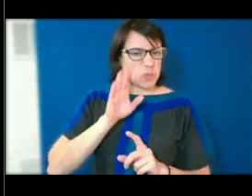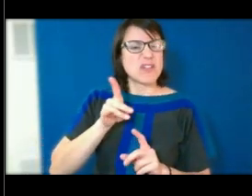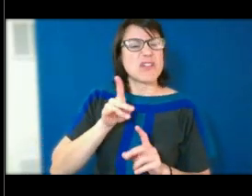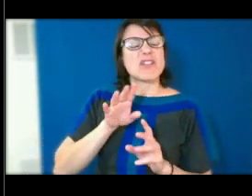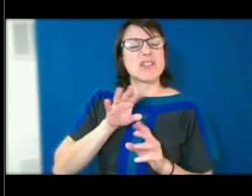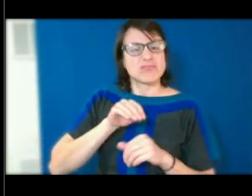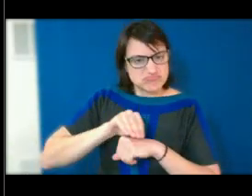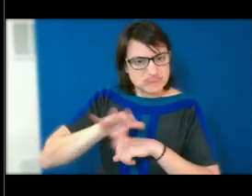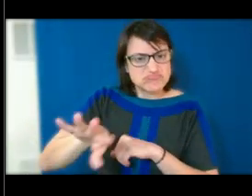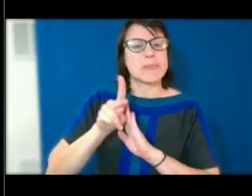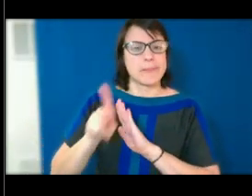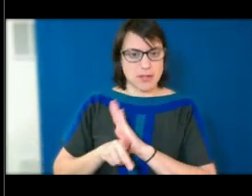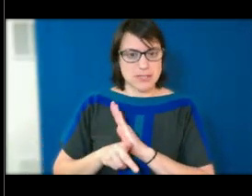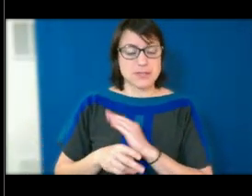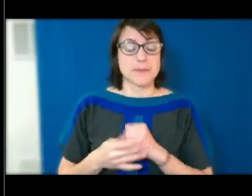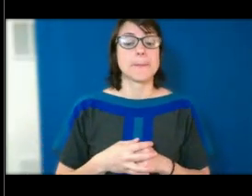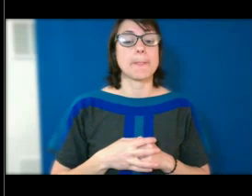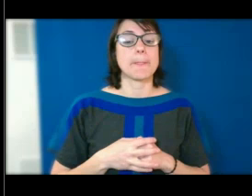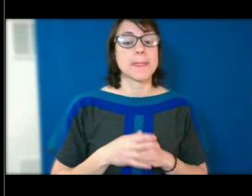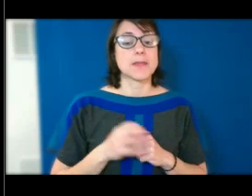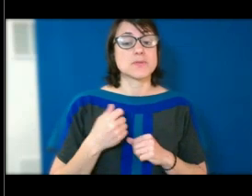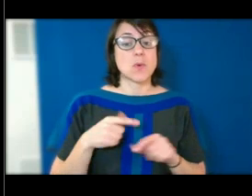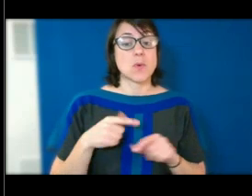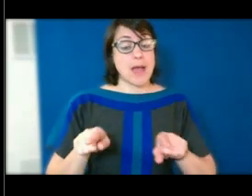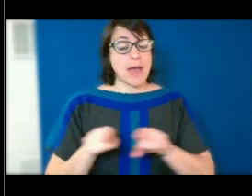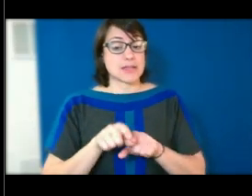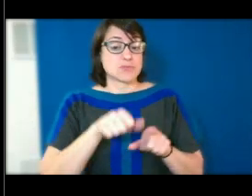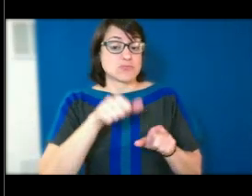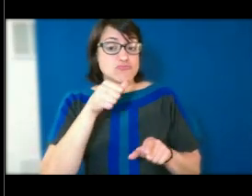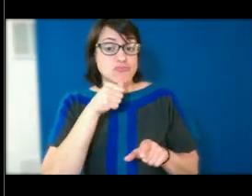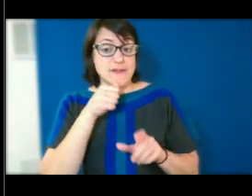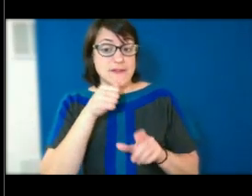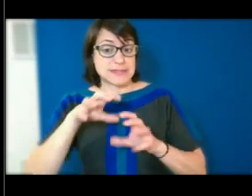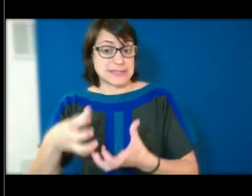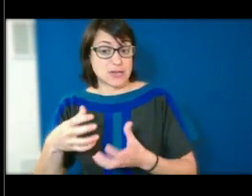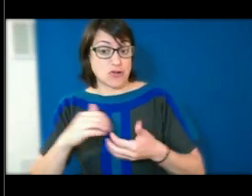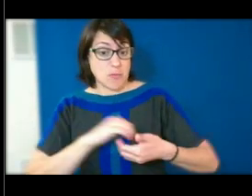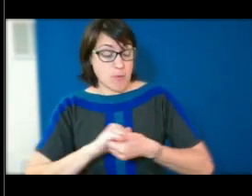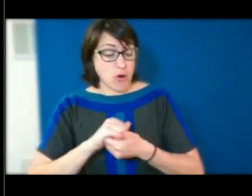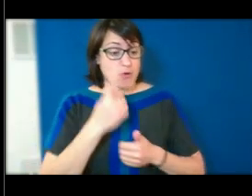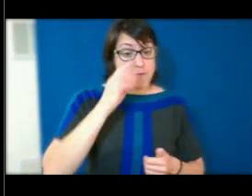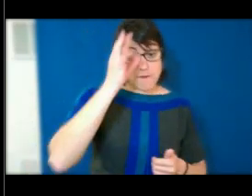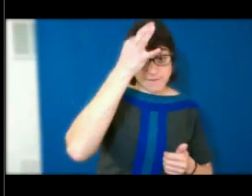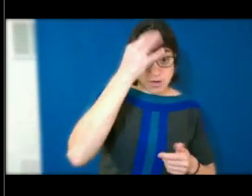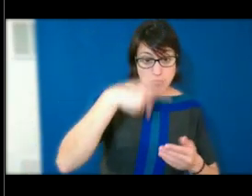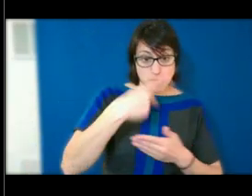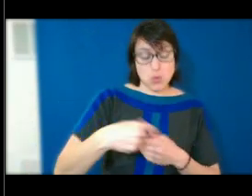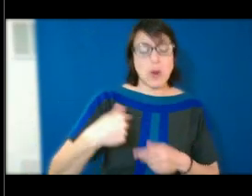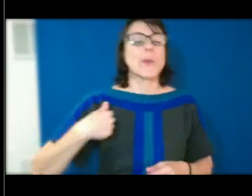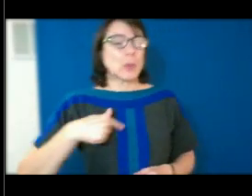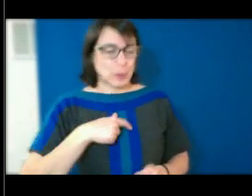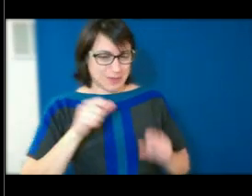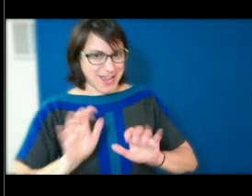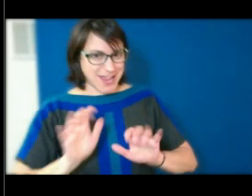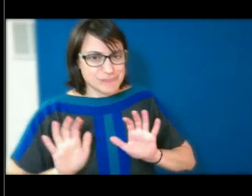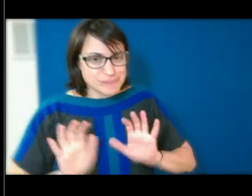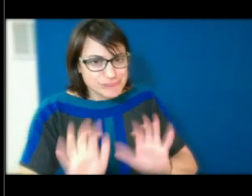sector partner to a federal program, we can really push the envelope. We can educate